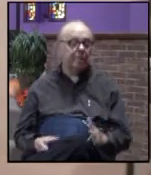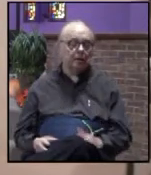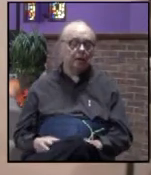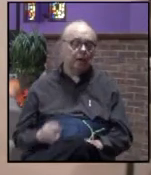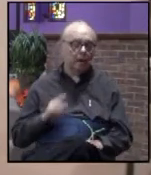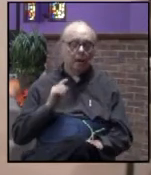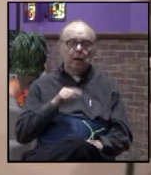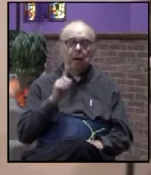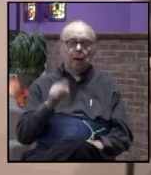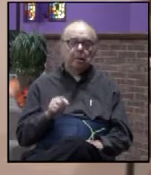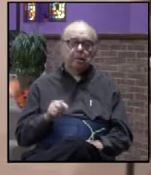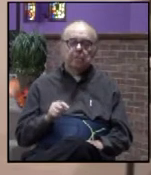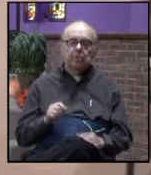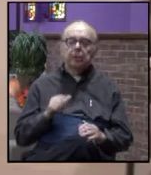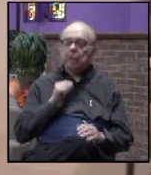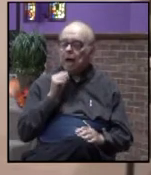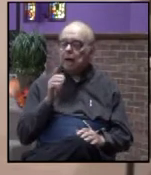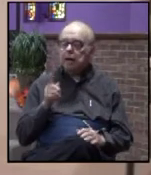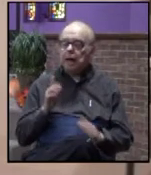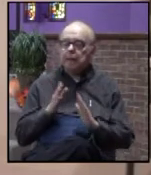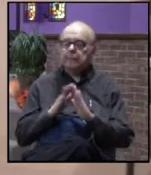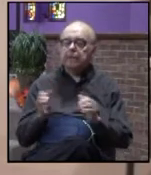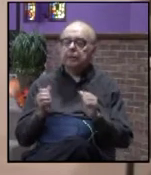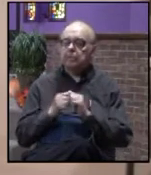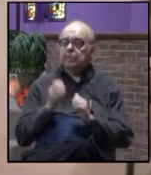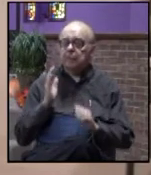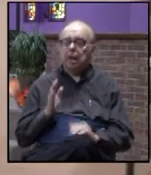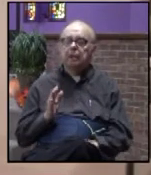Therefore, you are not at peace with God.